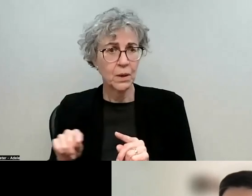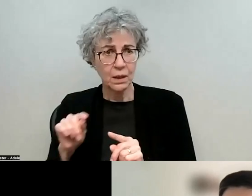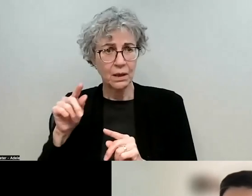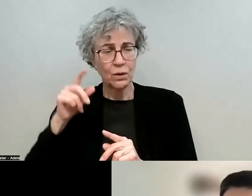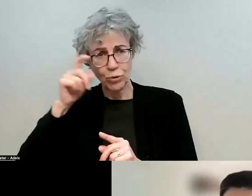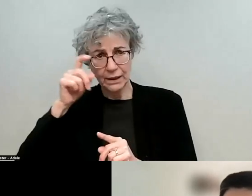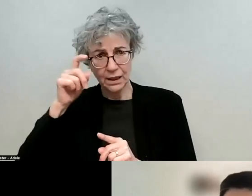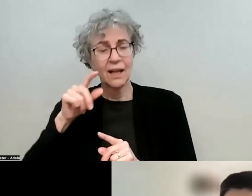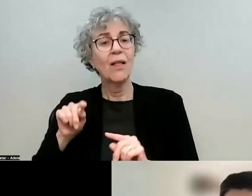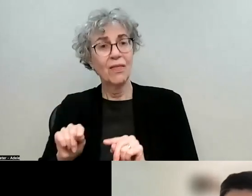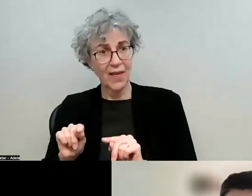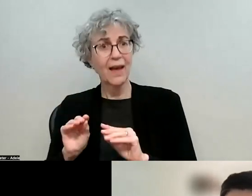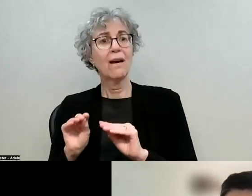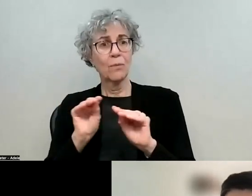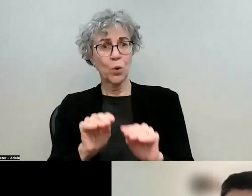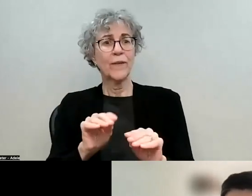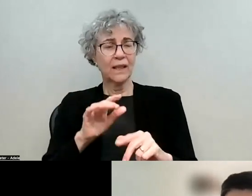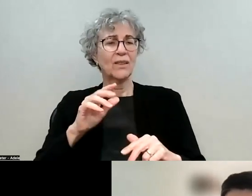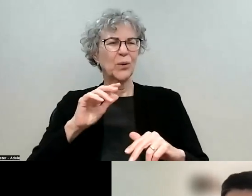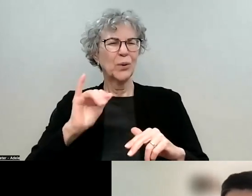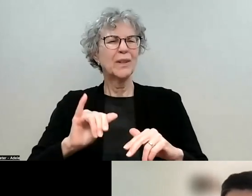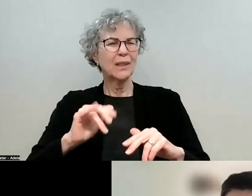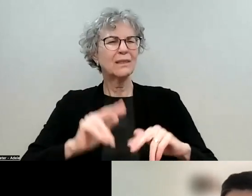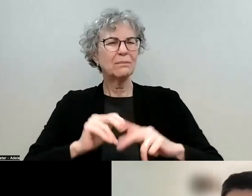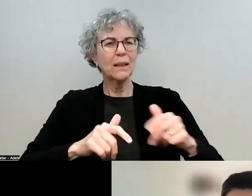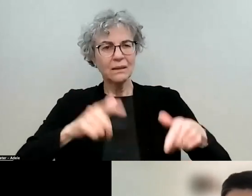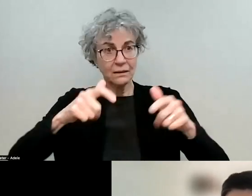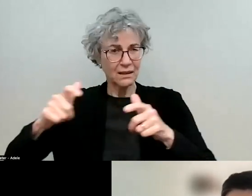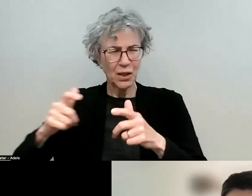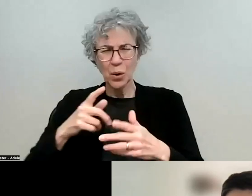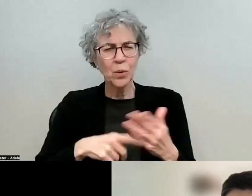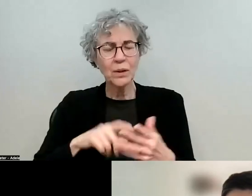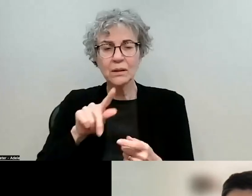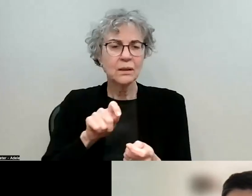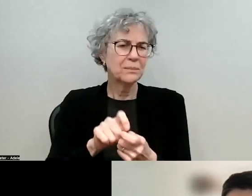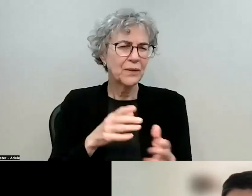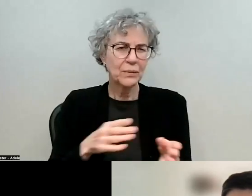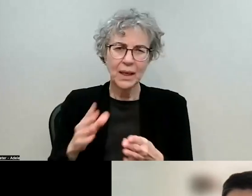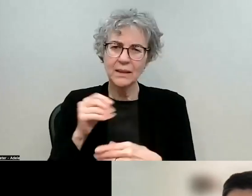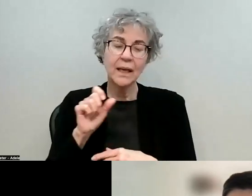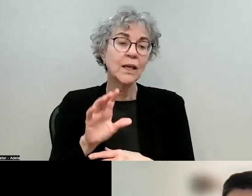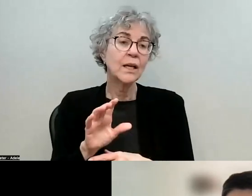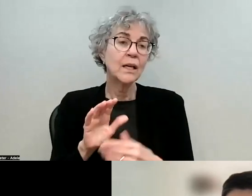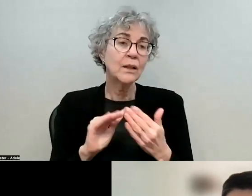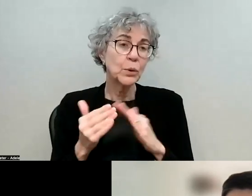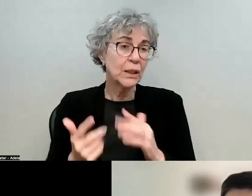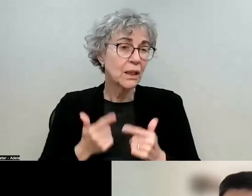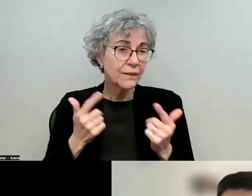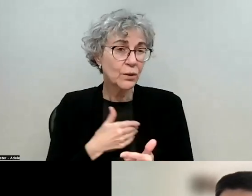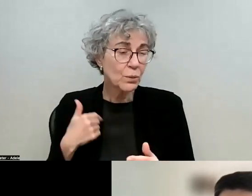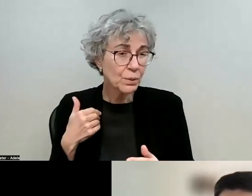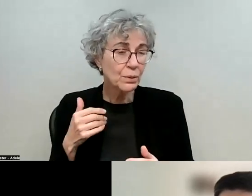communities, what are the specific plans and difficulties for Community Living Toronto to also move